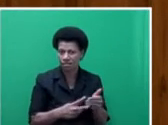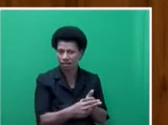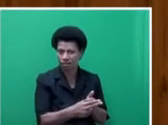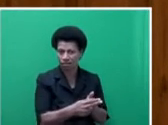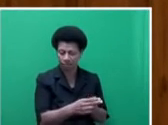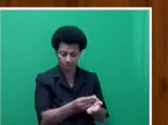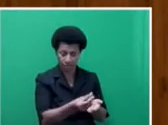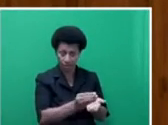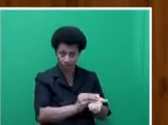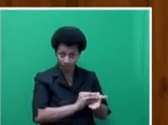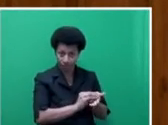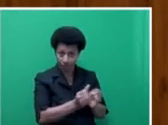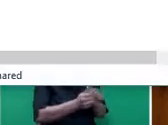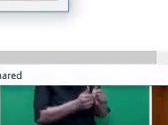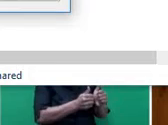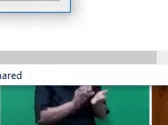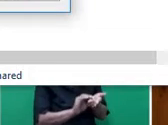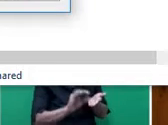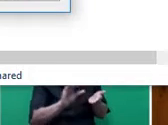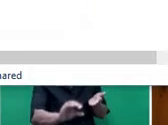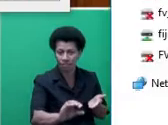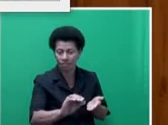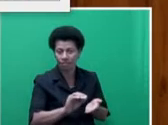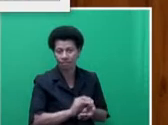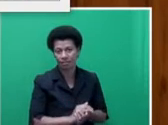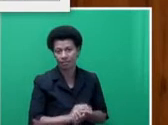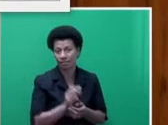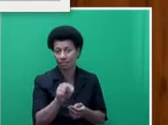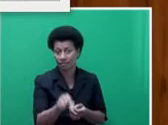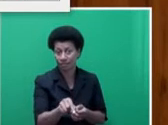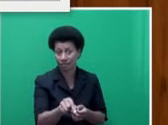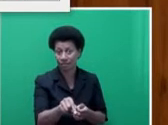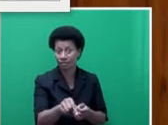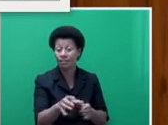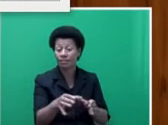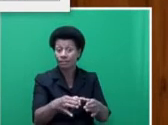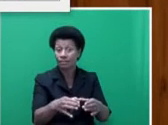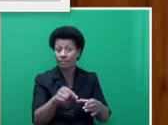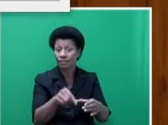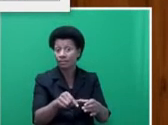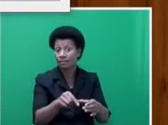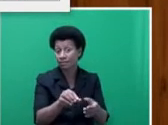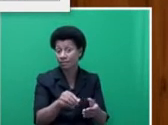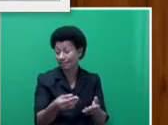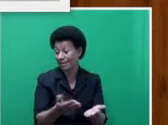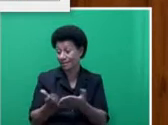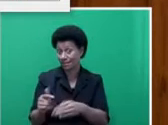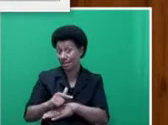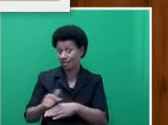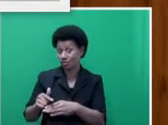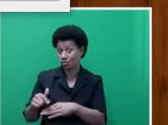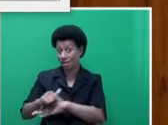TLTB administration. Landowners who lease their bank to the land bank in one way receive more money than those who